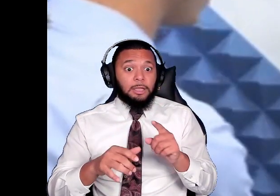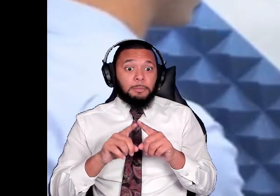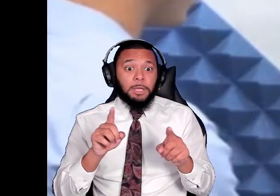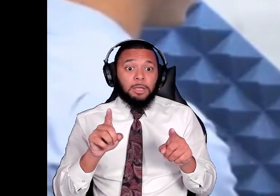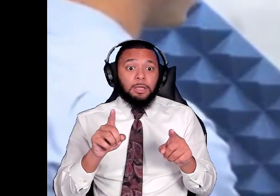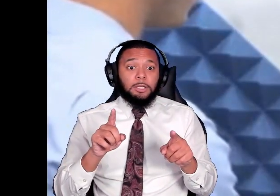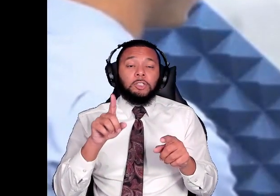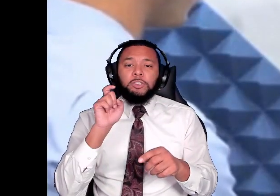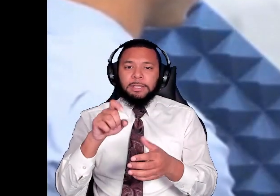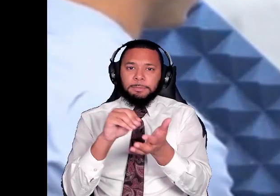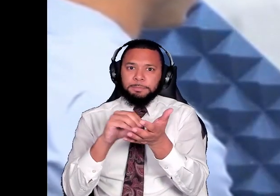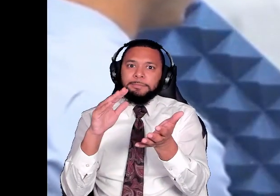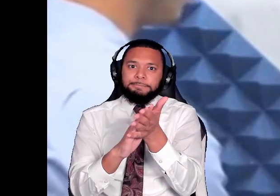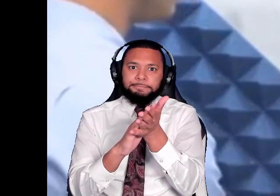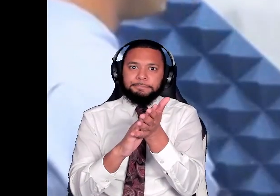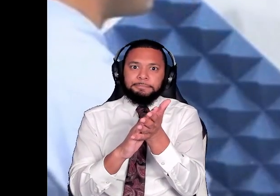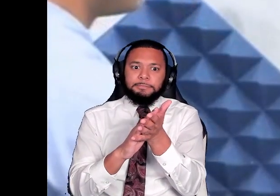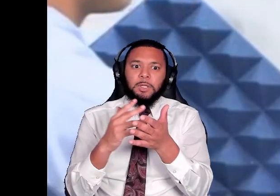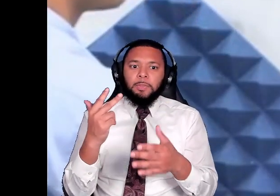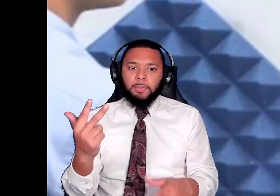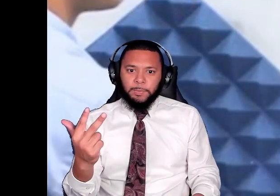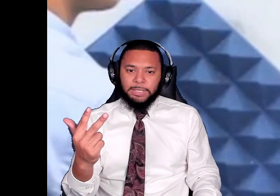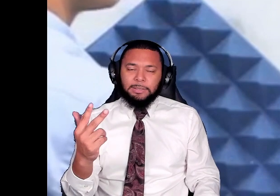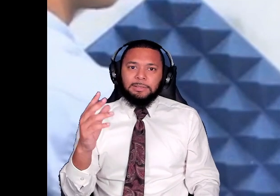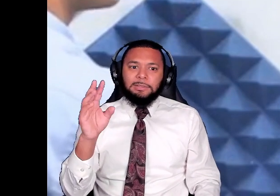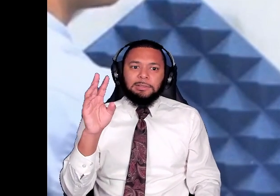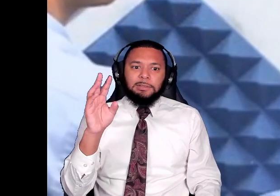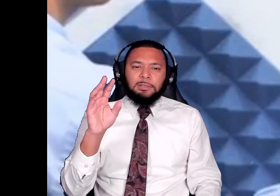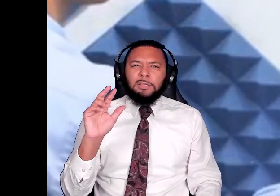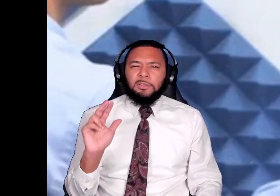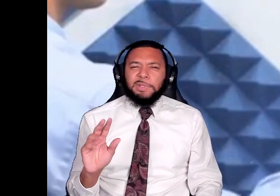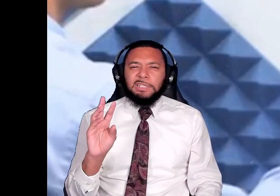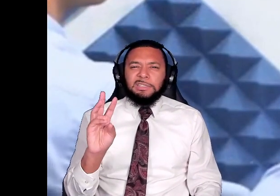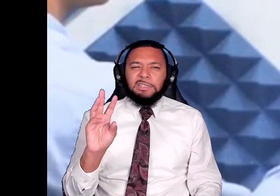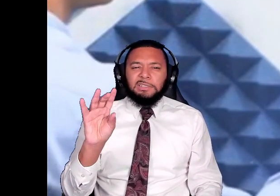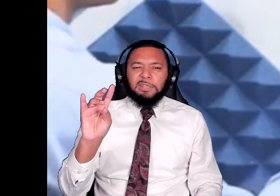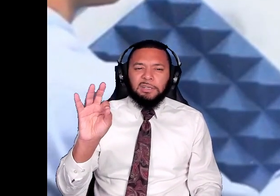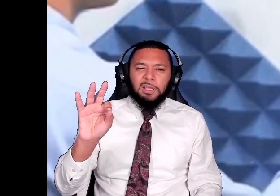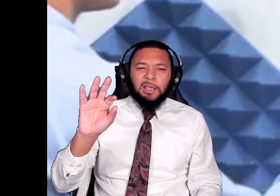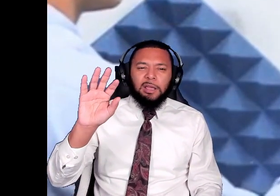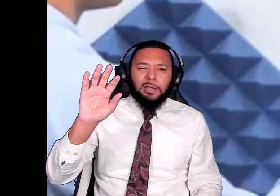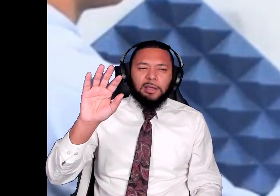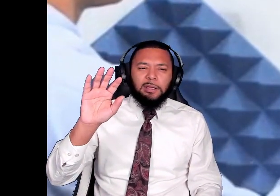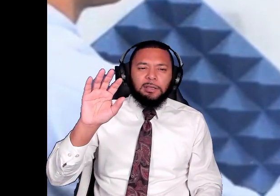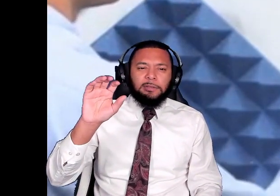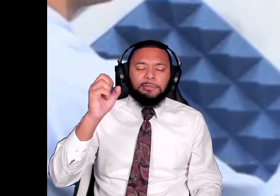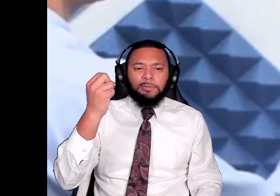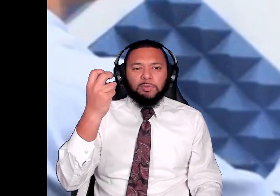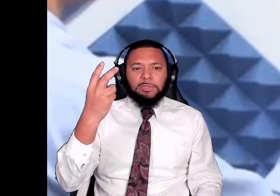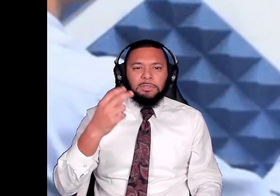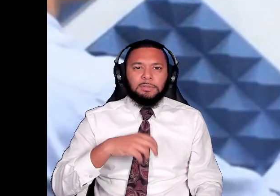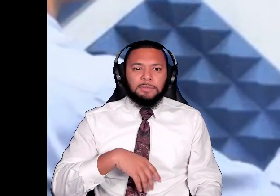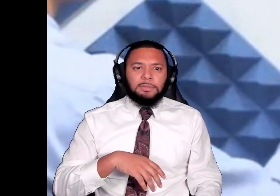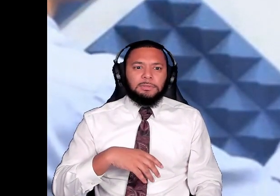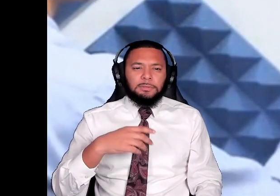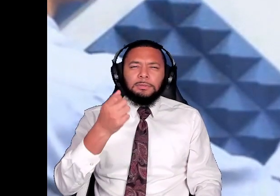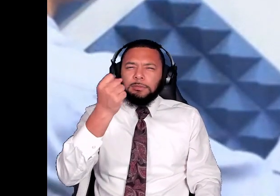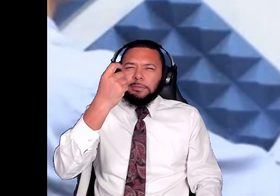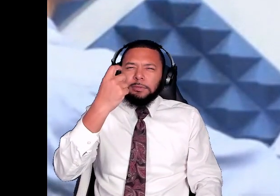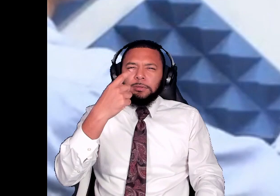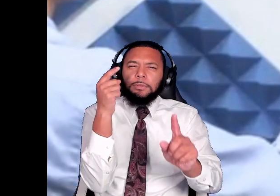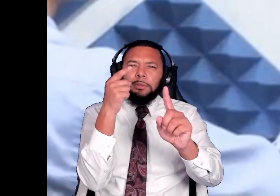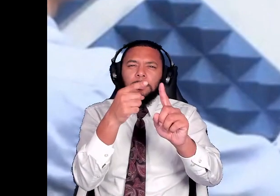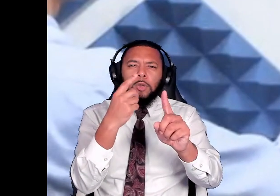we write that. 3, and we don't have to do everyone. 3, 6, 9, 12,